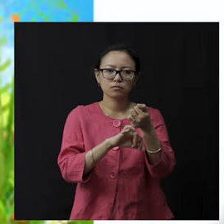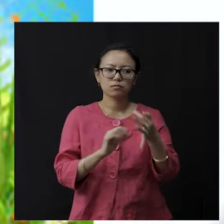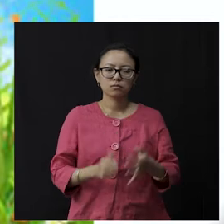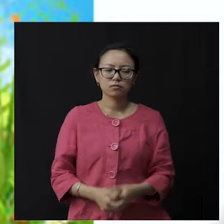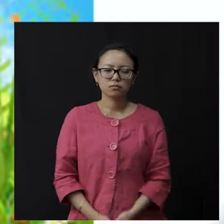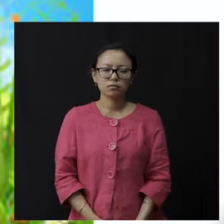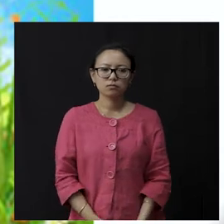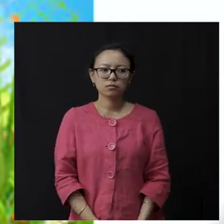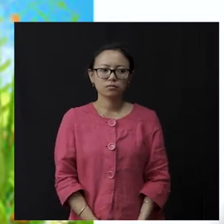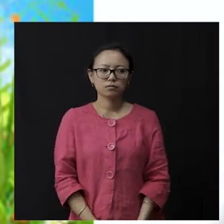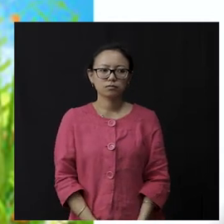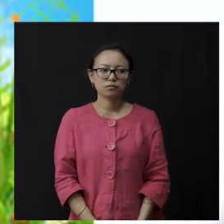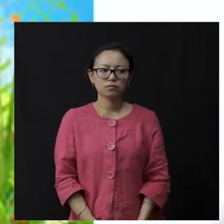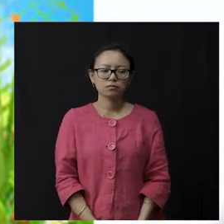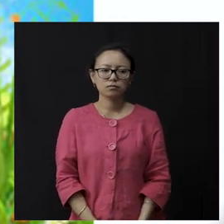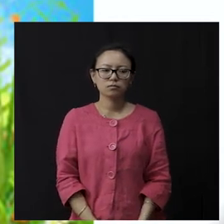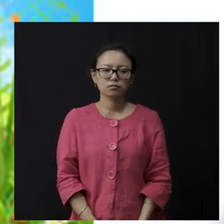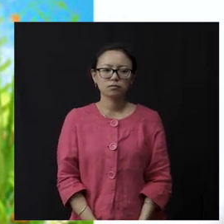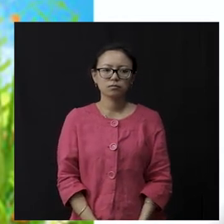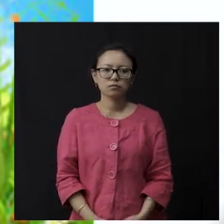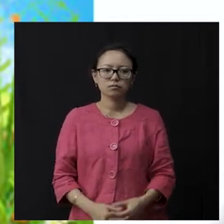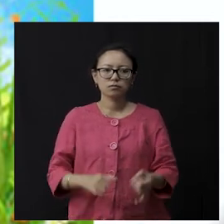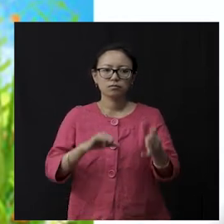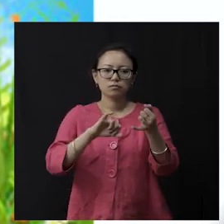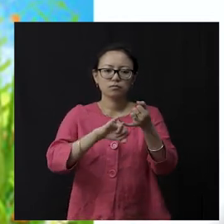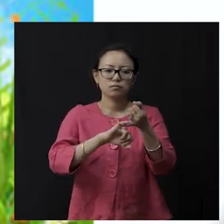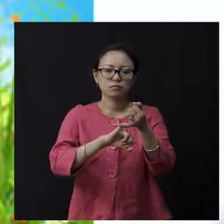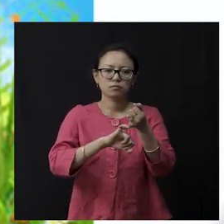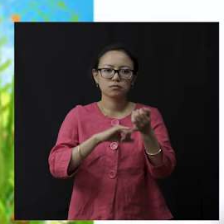S-T-A-R-S, stars. Then you have shines,